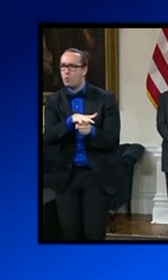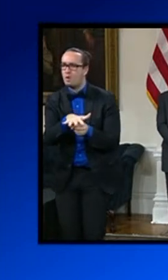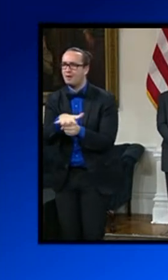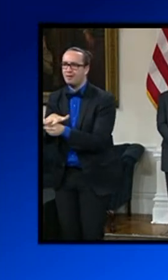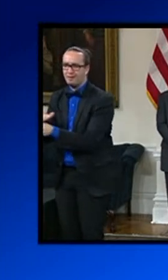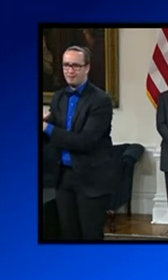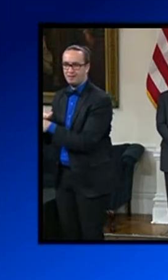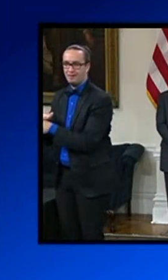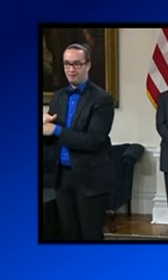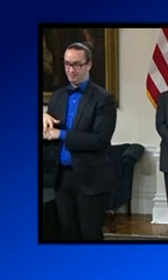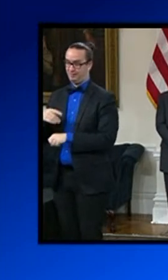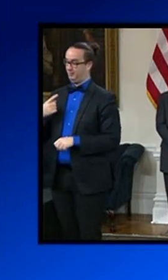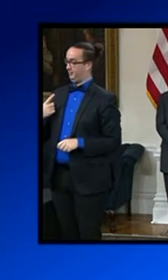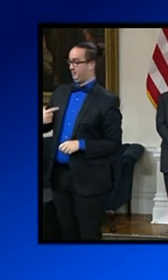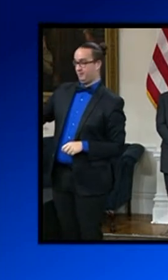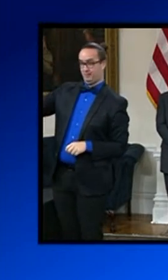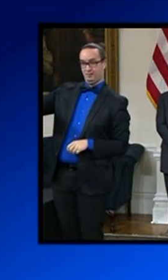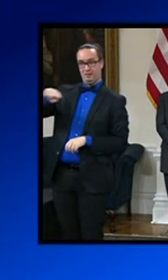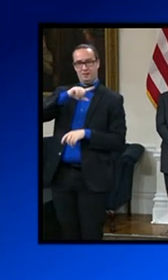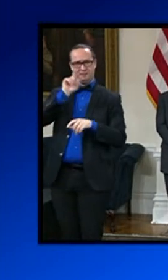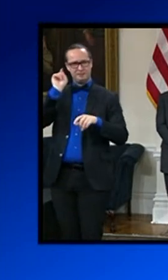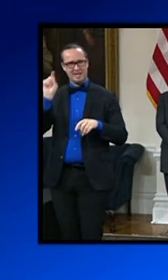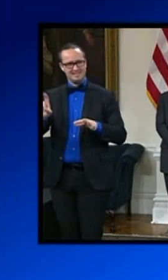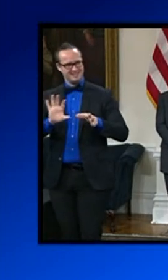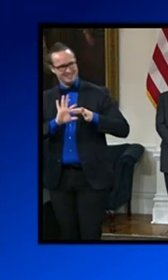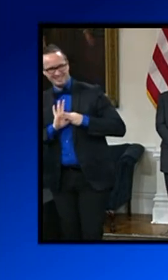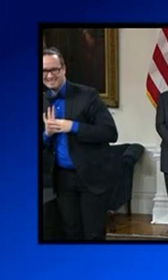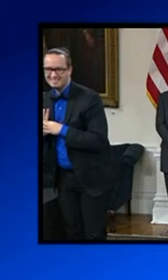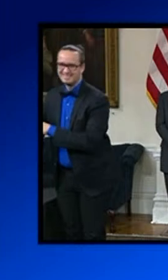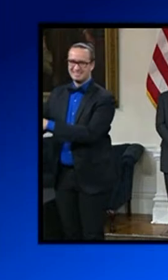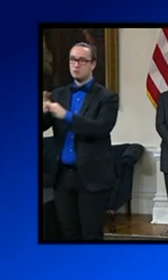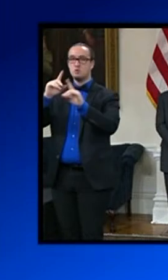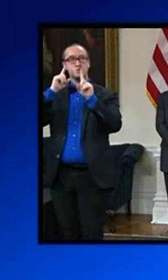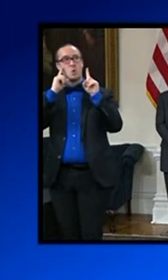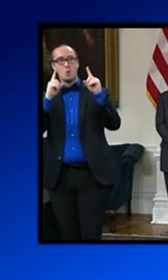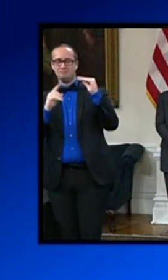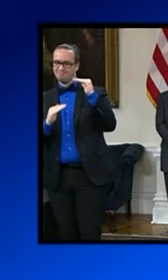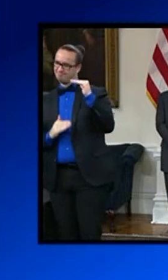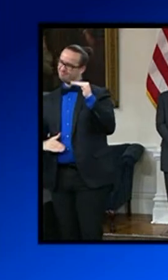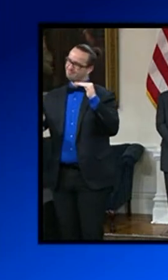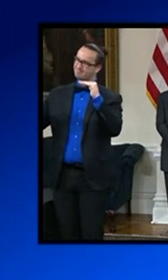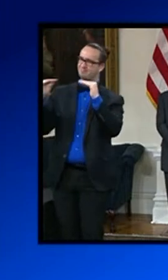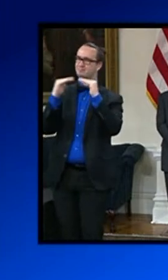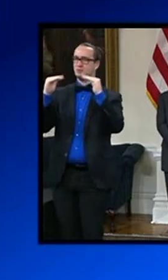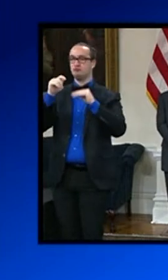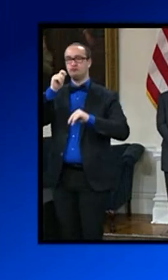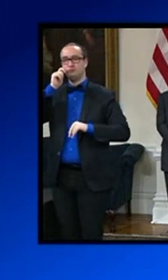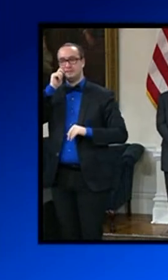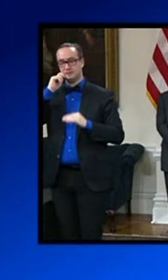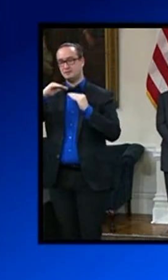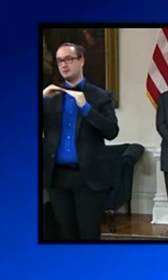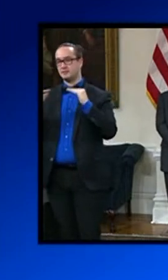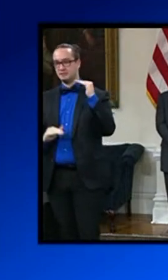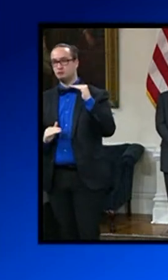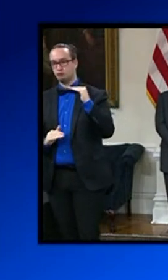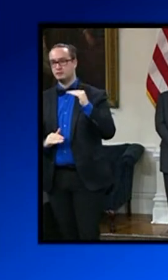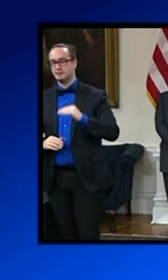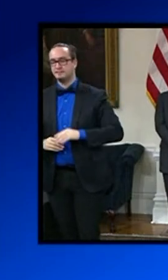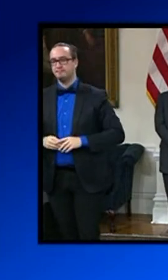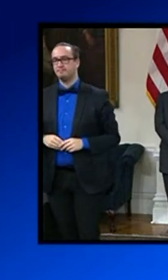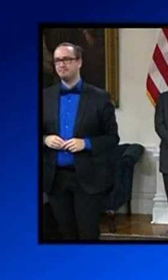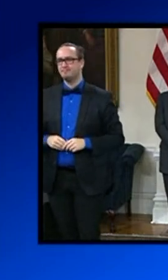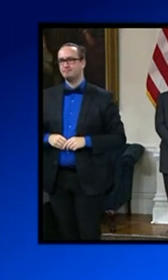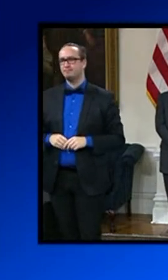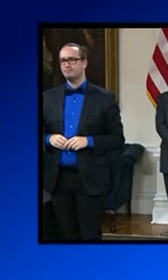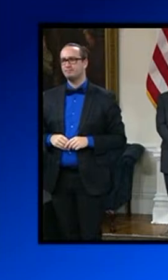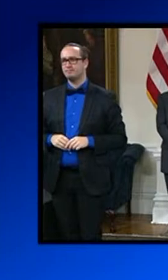shortfalls. Sacred Heart. And just over the last 2 weeks, we have been able to evaluate and stand up community